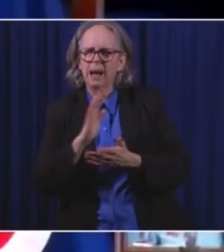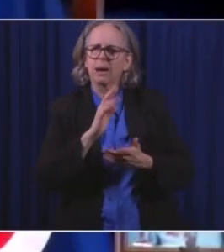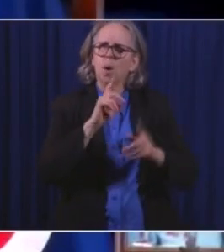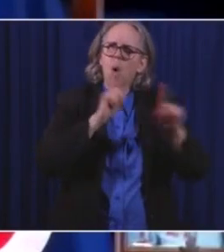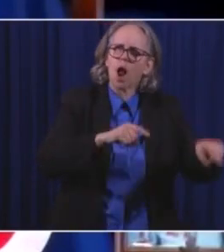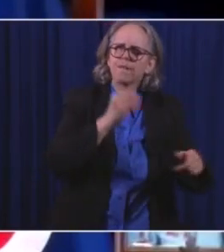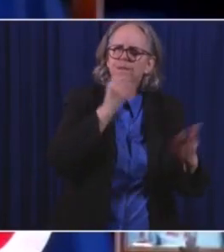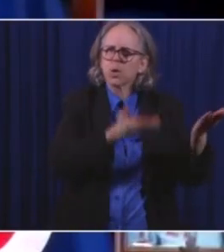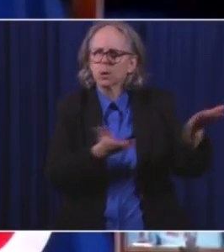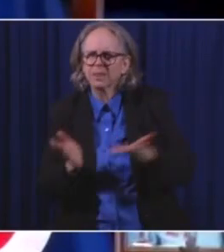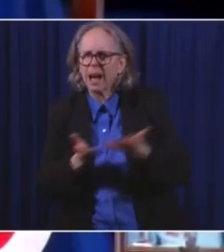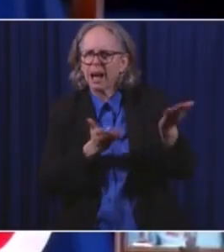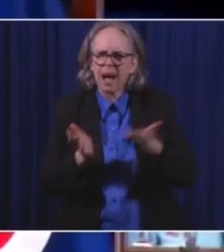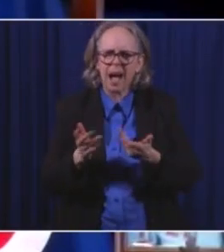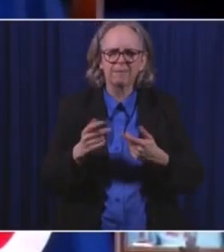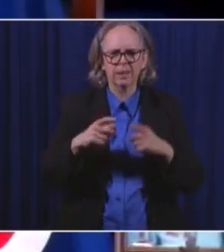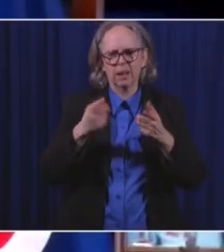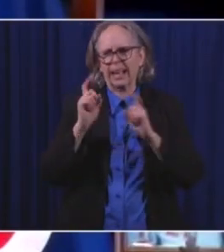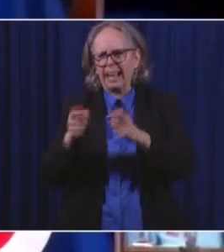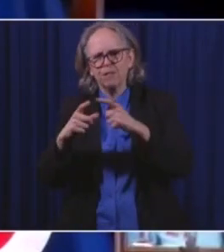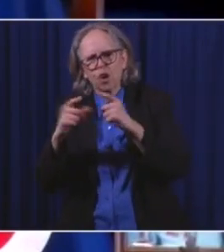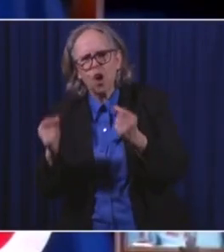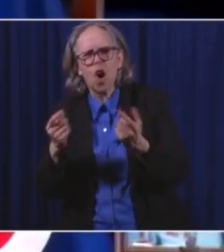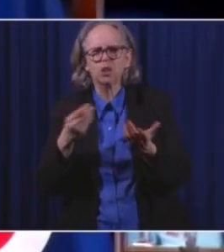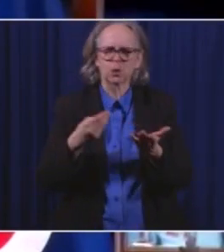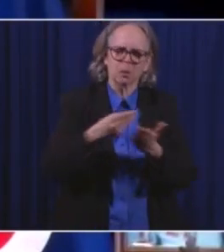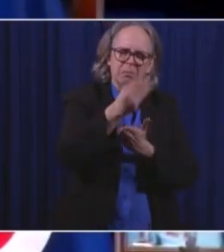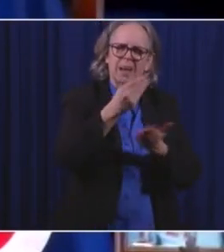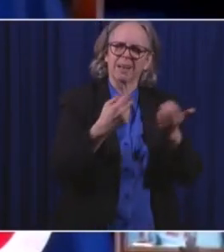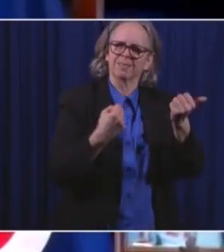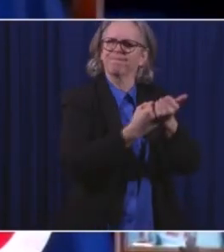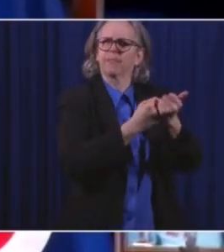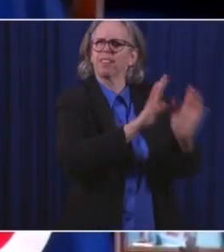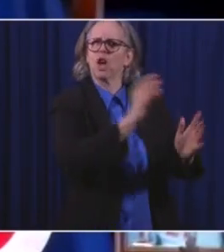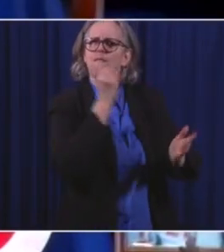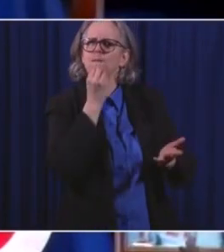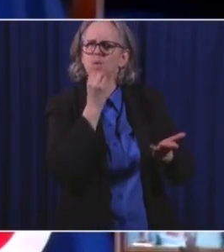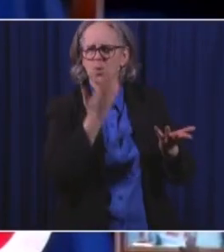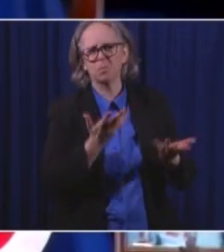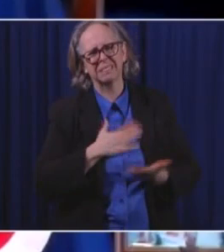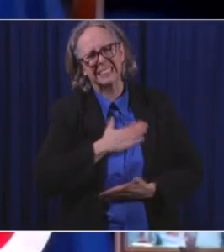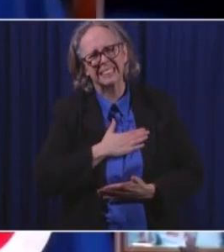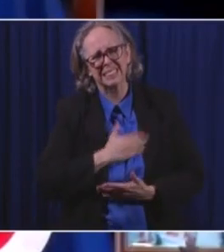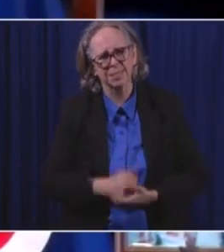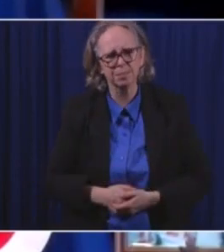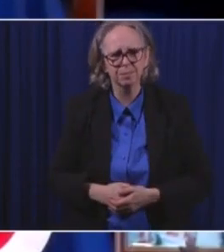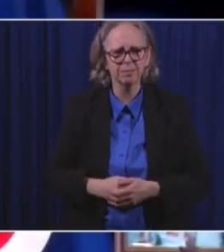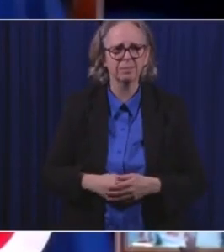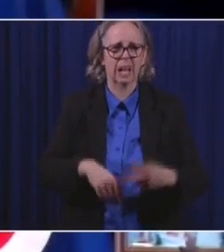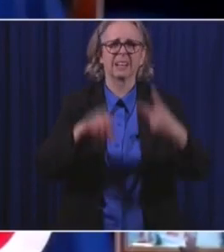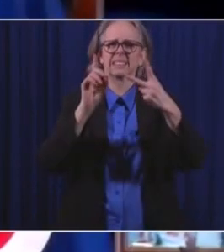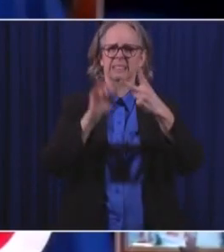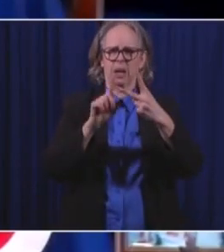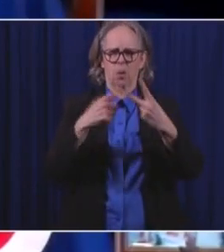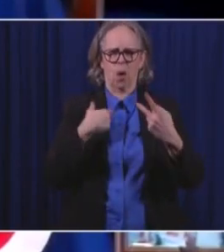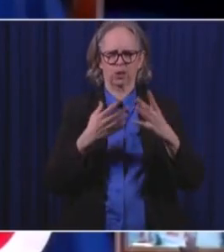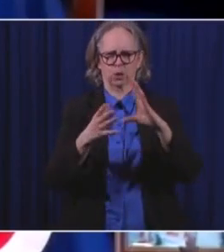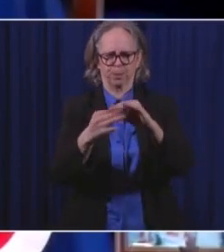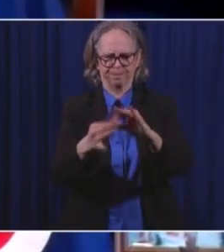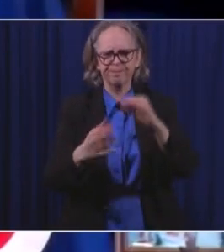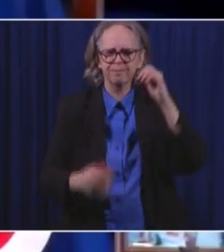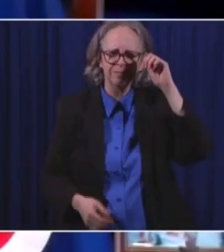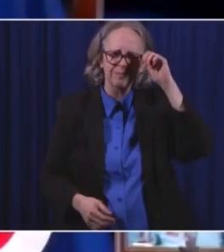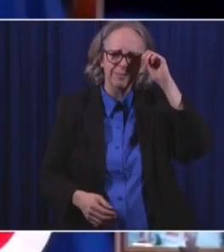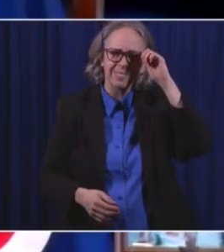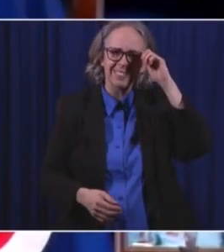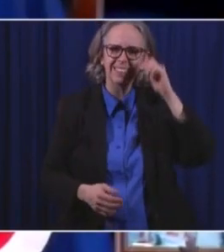from these restaurants and help them and keep ourselves safe. And then the second thing that I'd like to bring out, raise today,